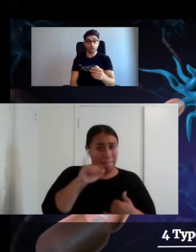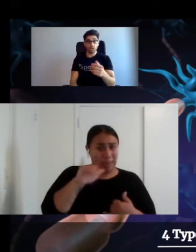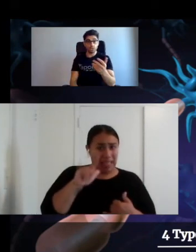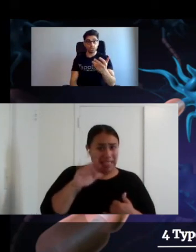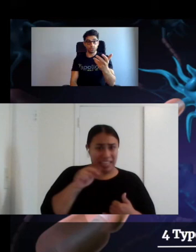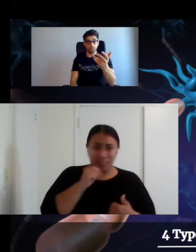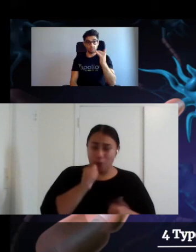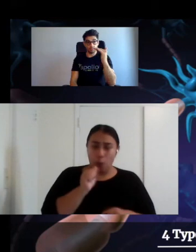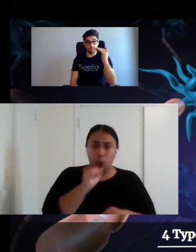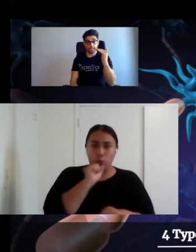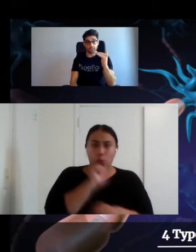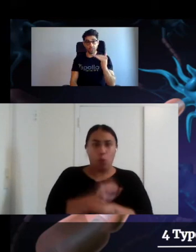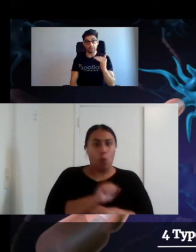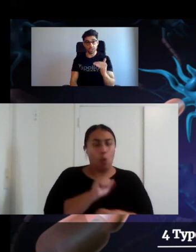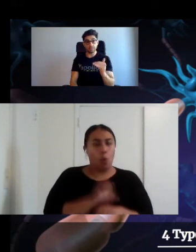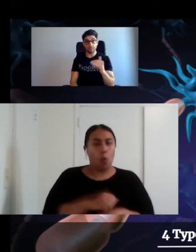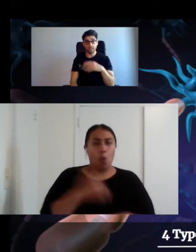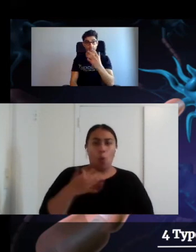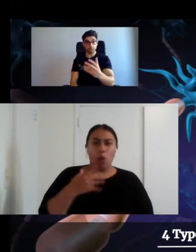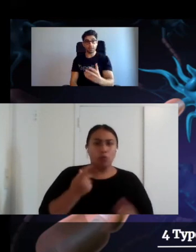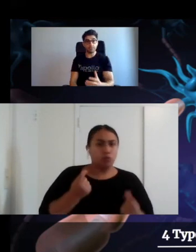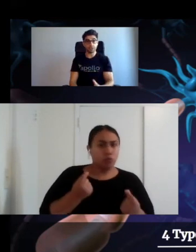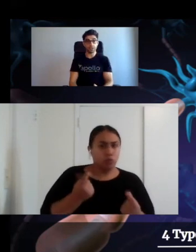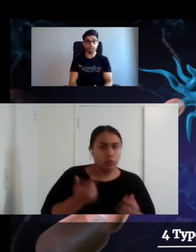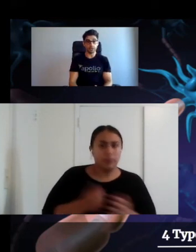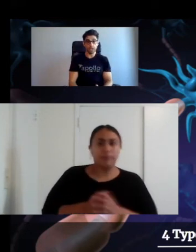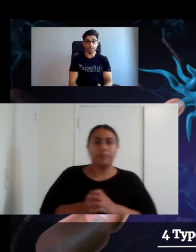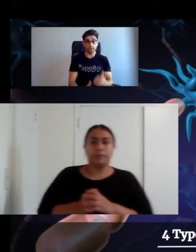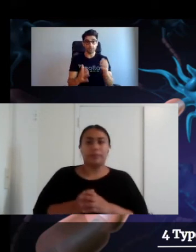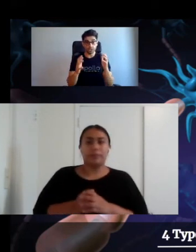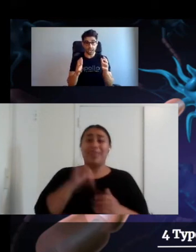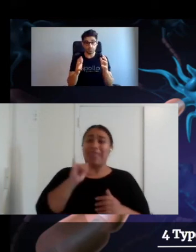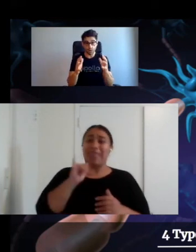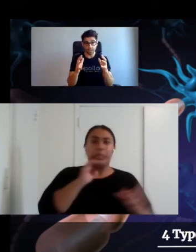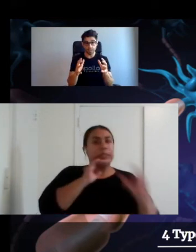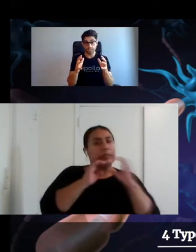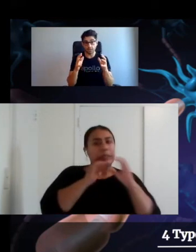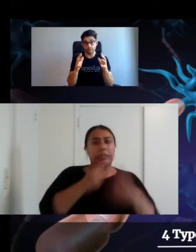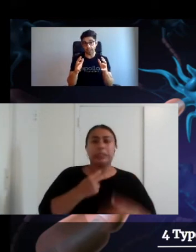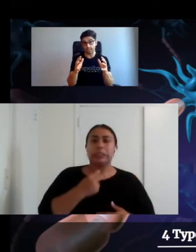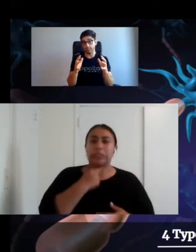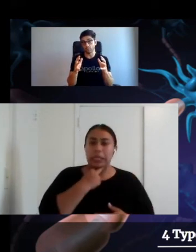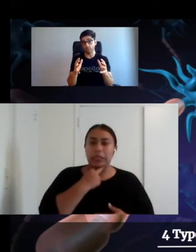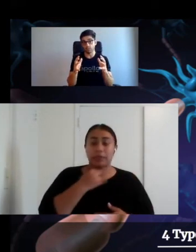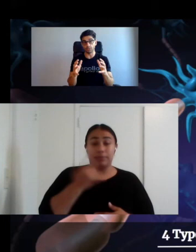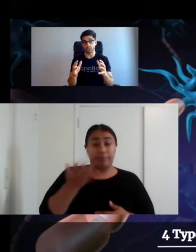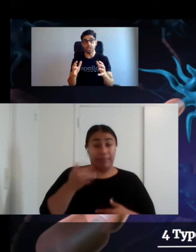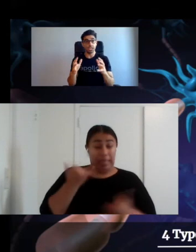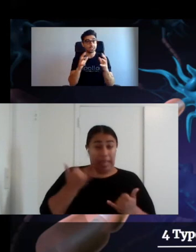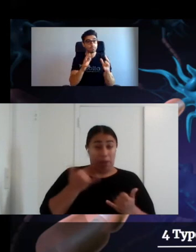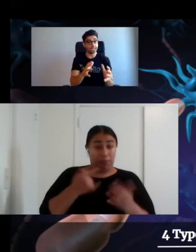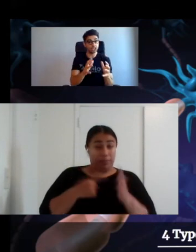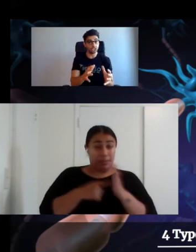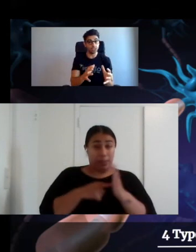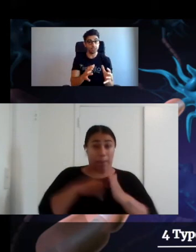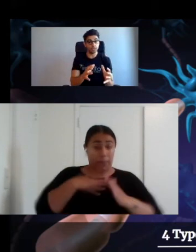that are used to break down the different types of MS, but I want to make it very clear that we understand what is being affected in multiple sclerosis. It